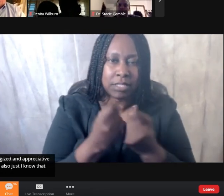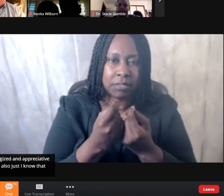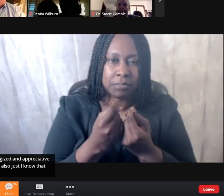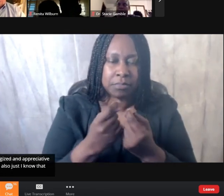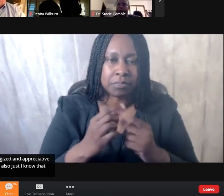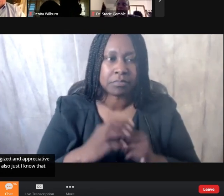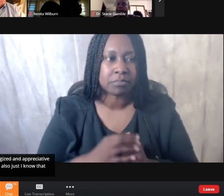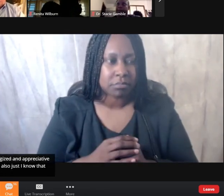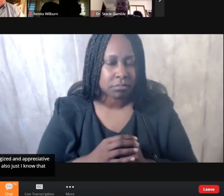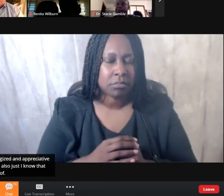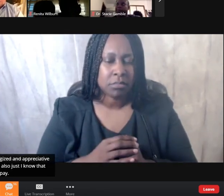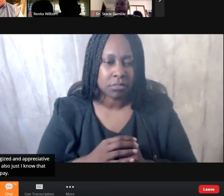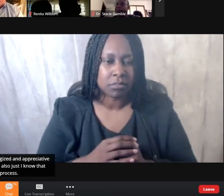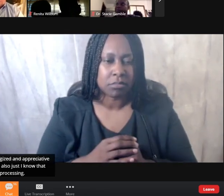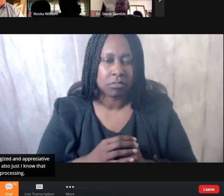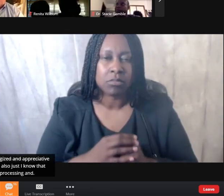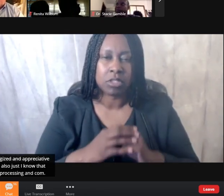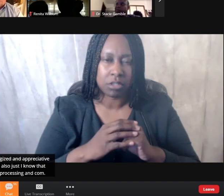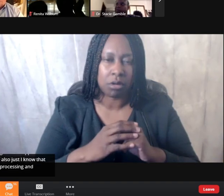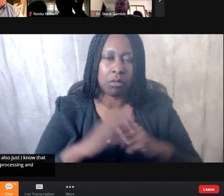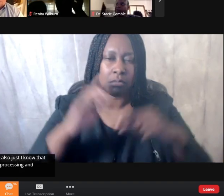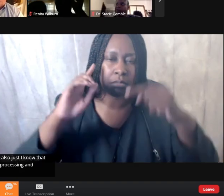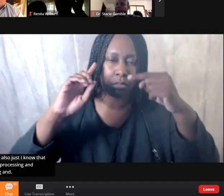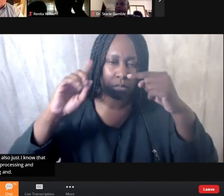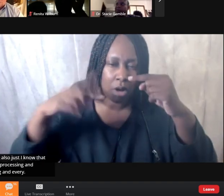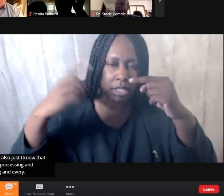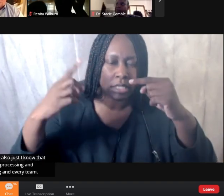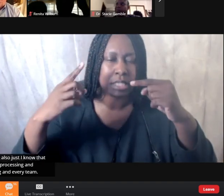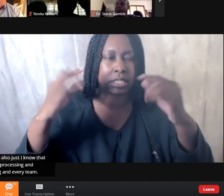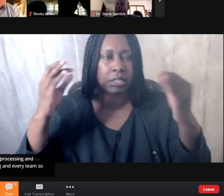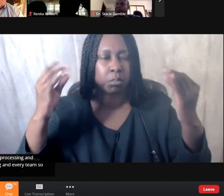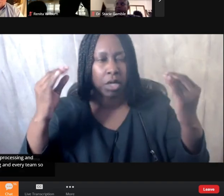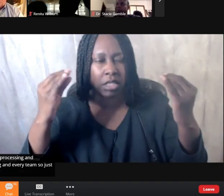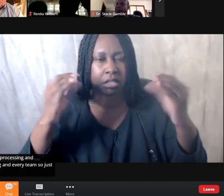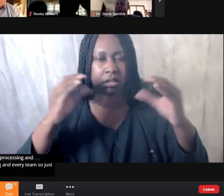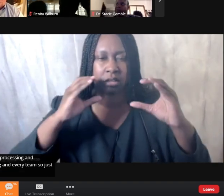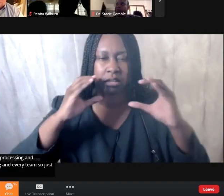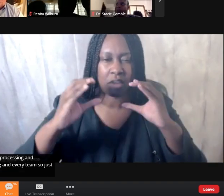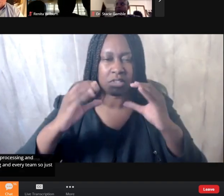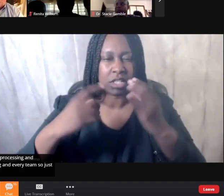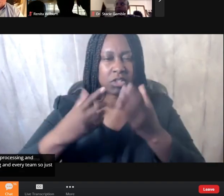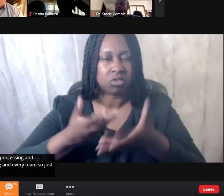of depth of processing and conversation are happening in every team. So just thank you for that.